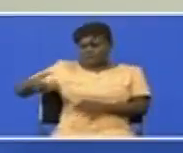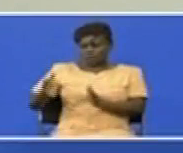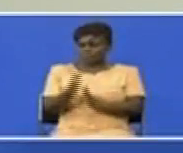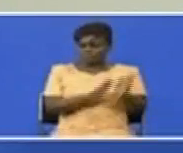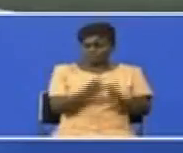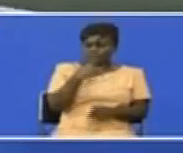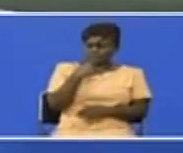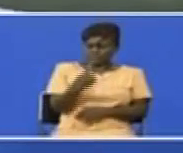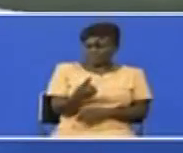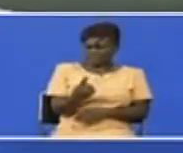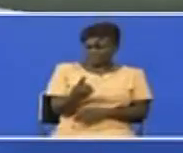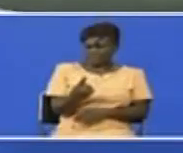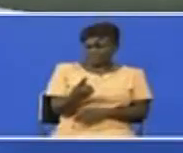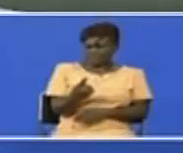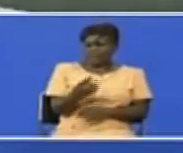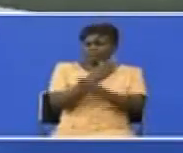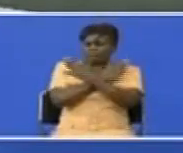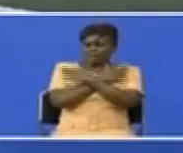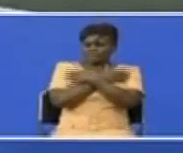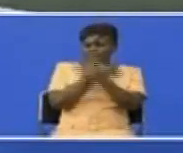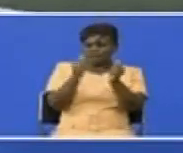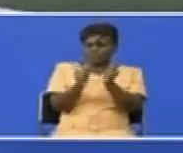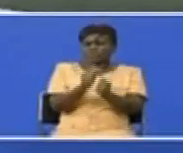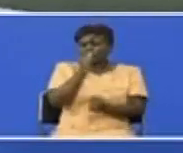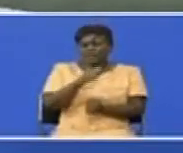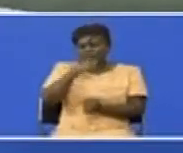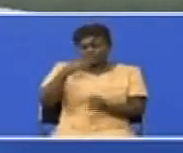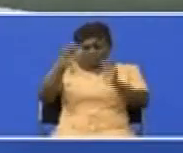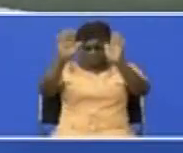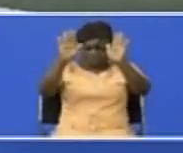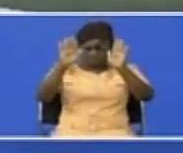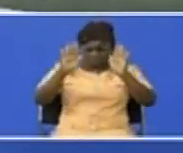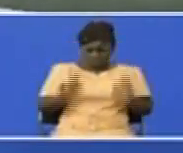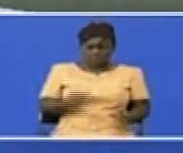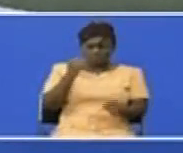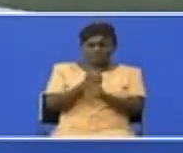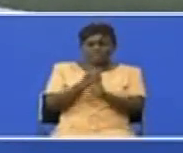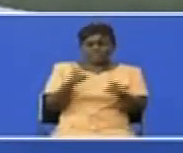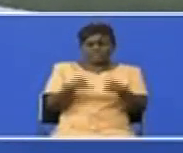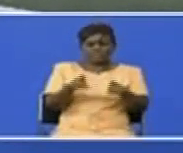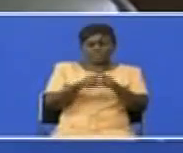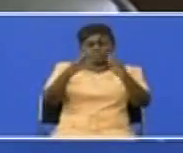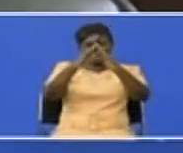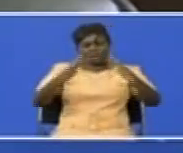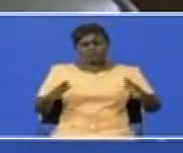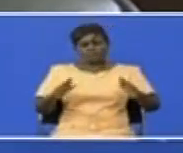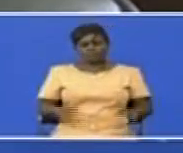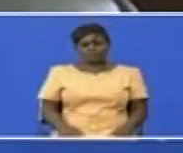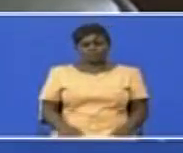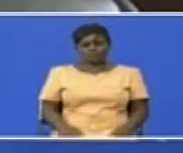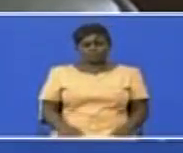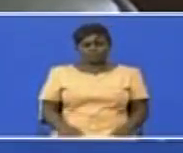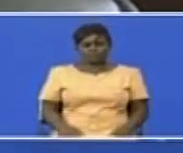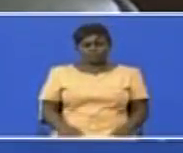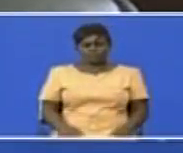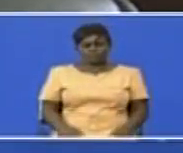me that for them, partnering with the private sector is vital to making more of such simple housing units. Cabinet have been